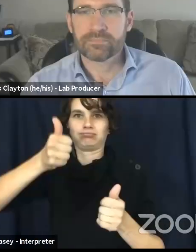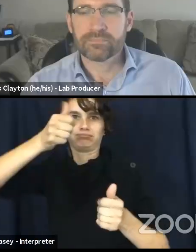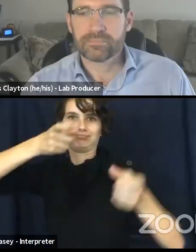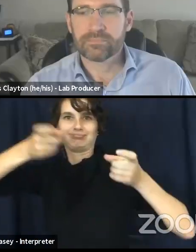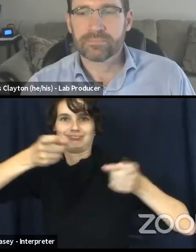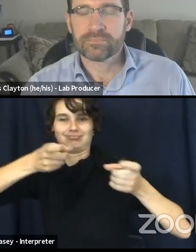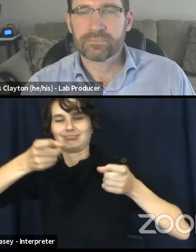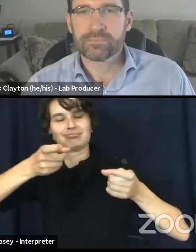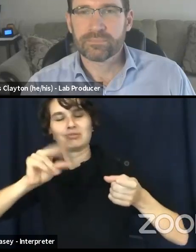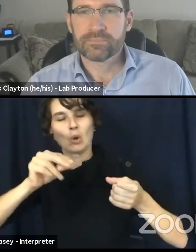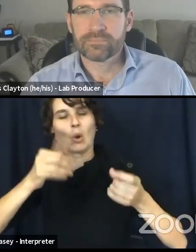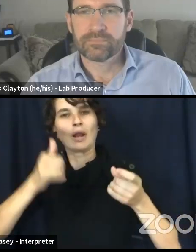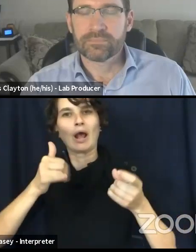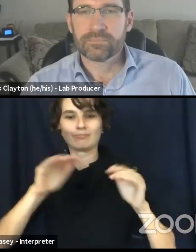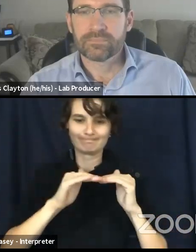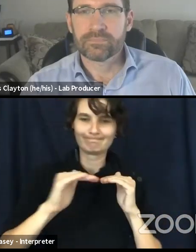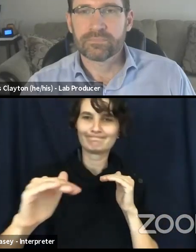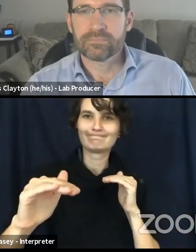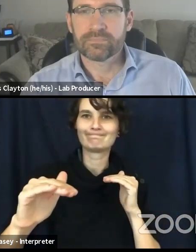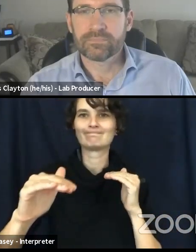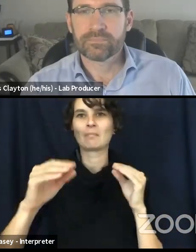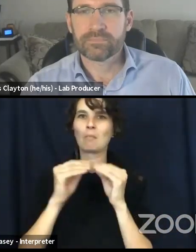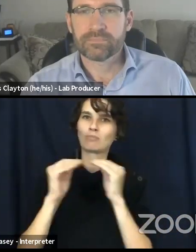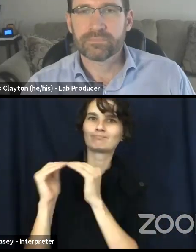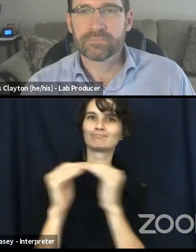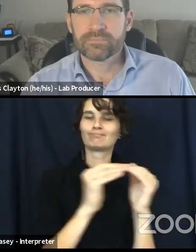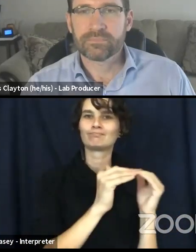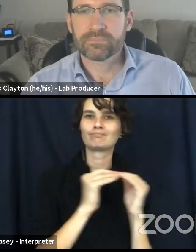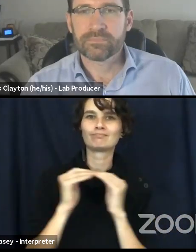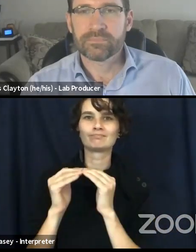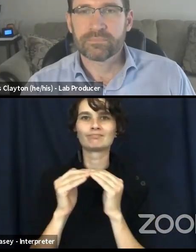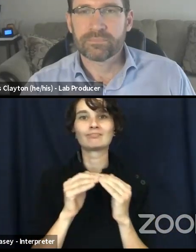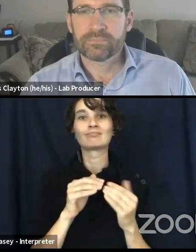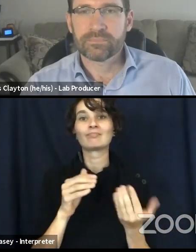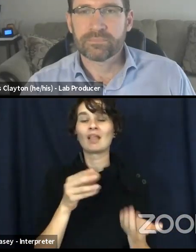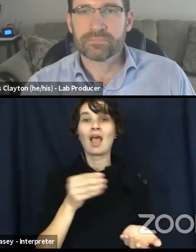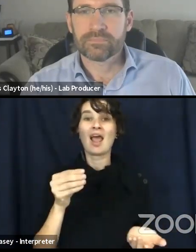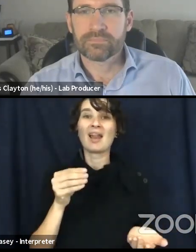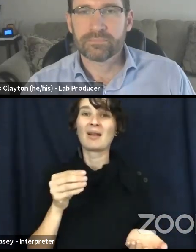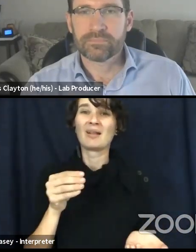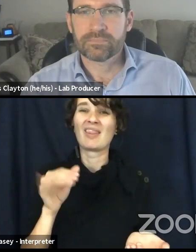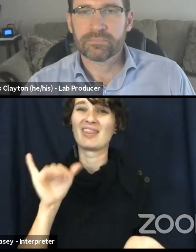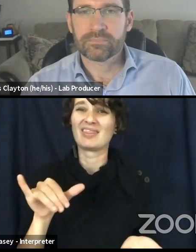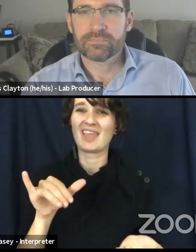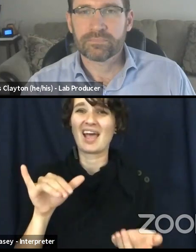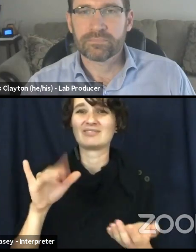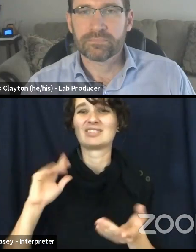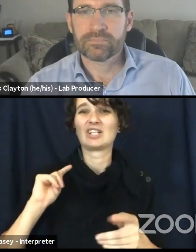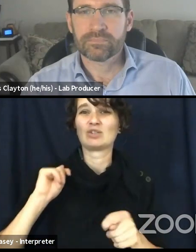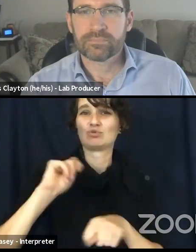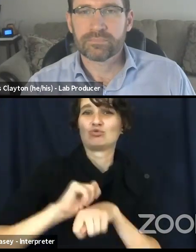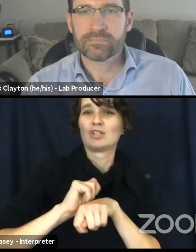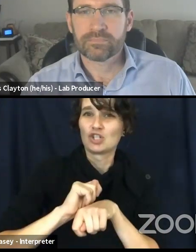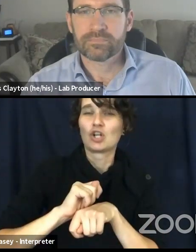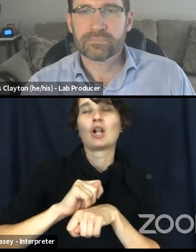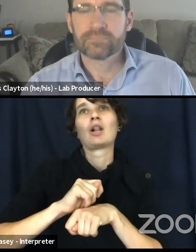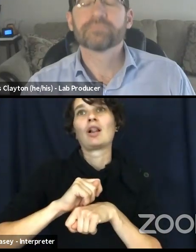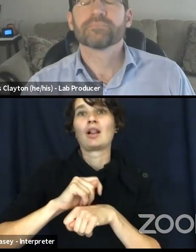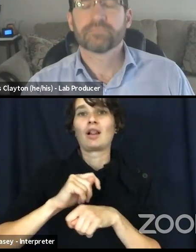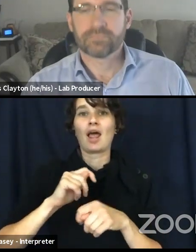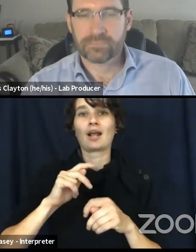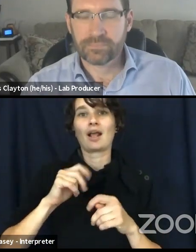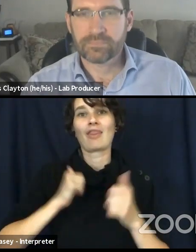structures. So much of like the conventional spectatorship model prioritizes kind of one-directional transmission of